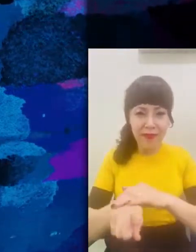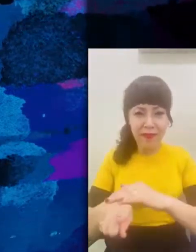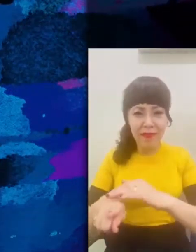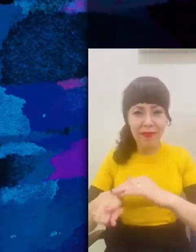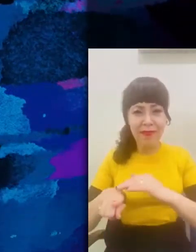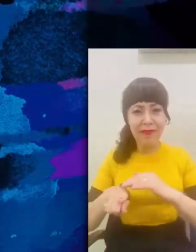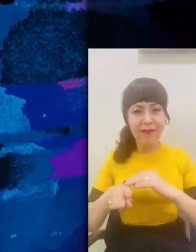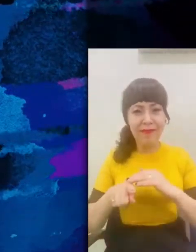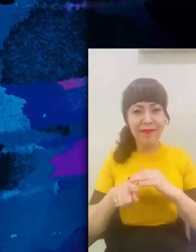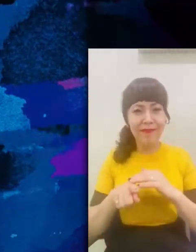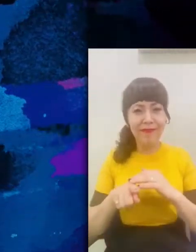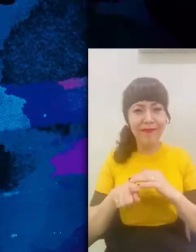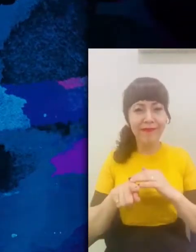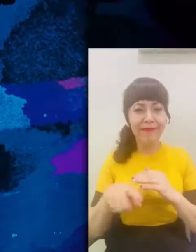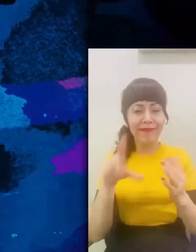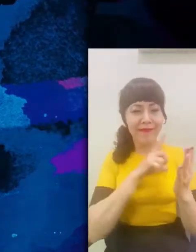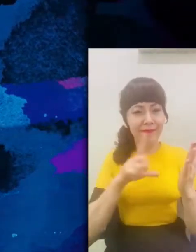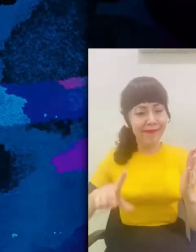to